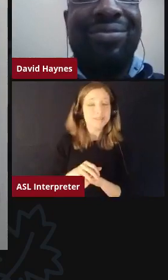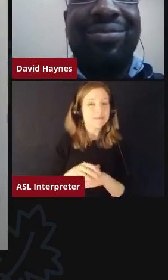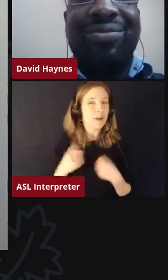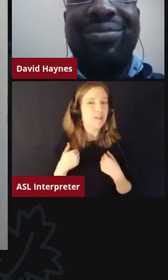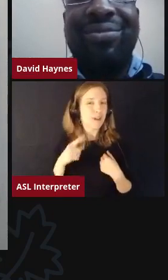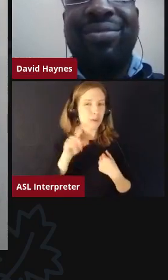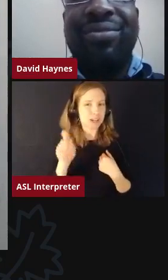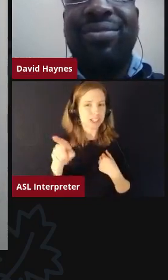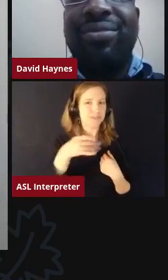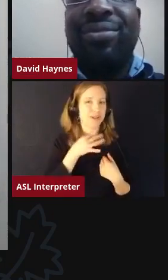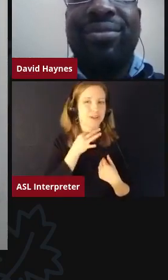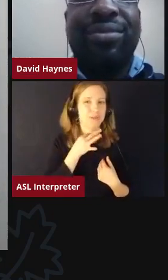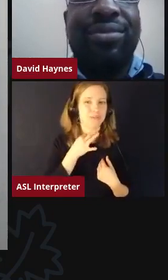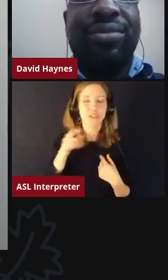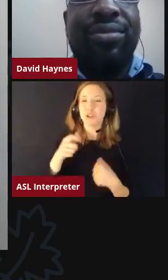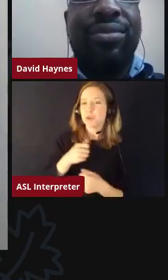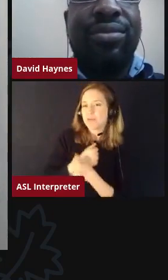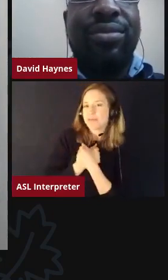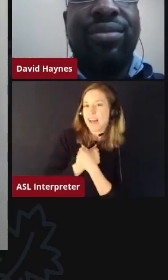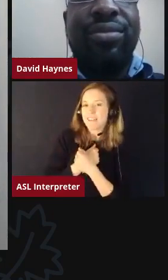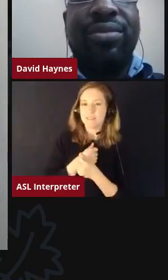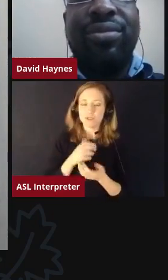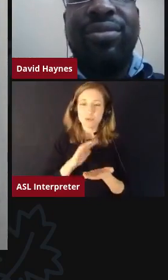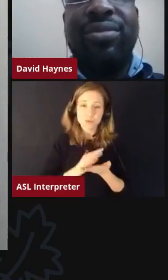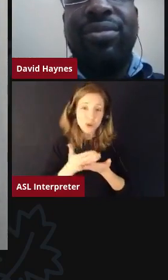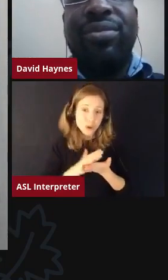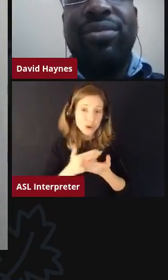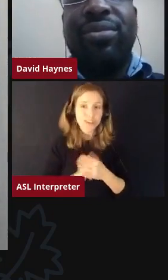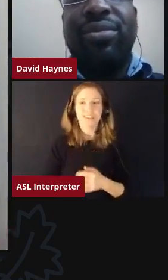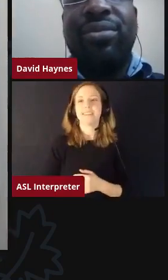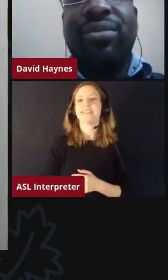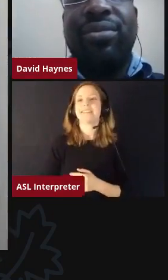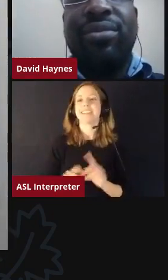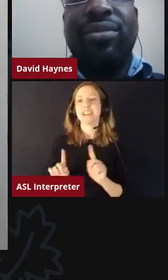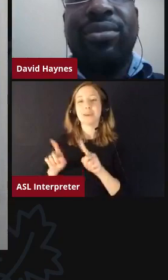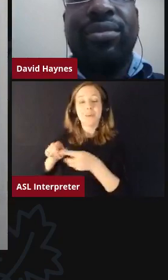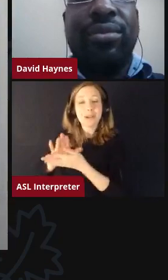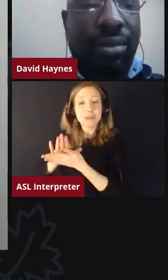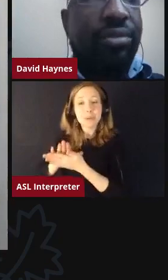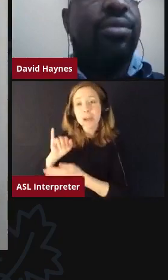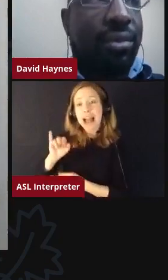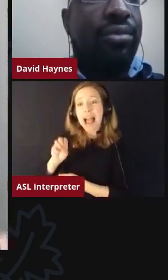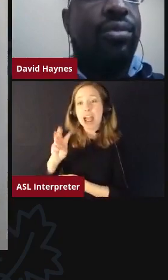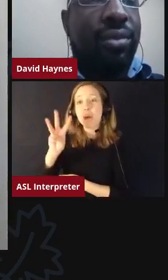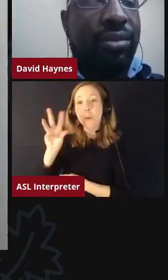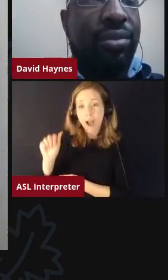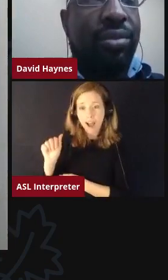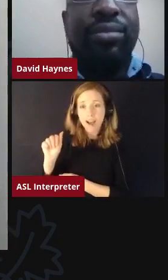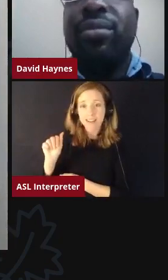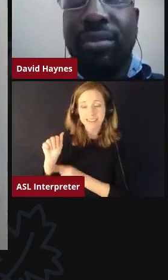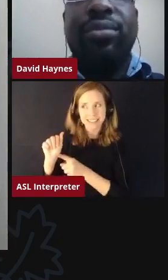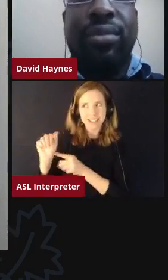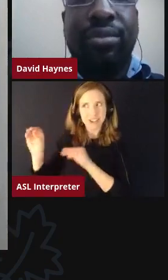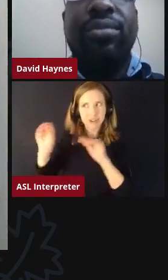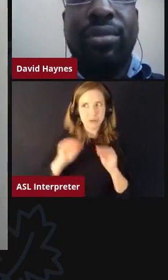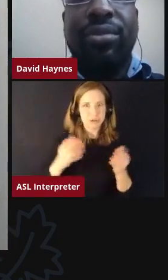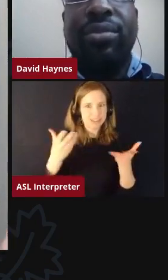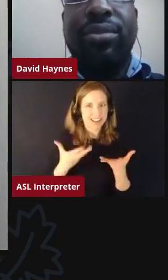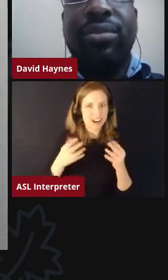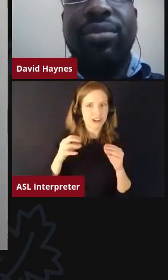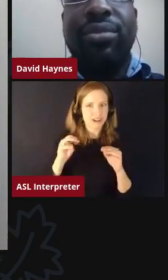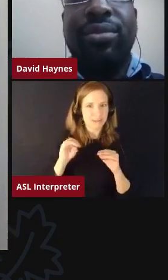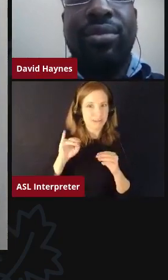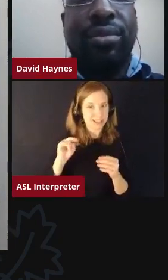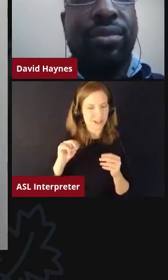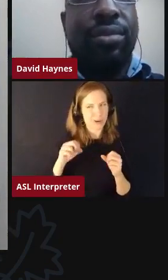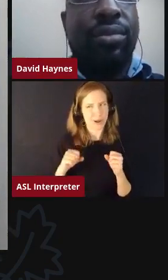You're from Alaska. You love cooking. You went to school in Iowa. Now you're in Minnesota, another cold place. 15